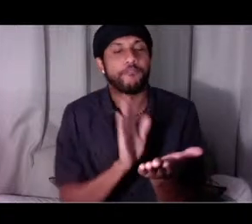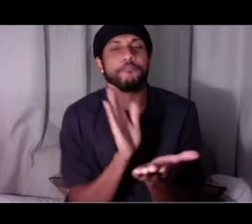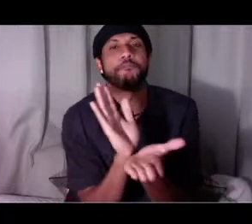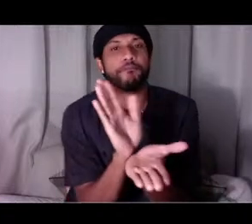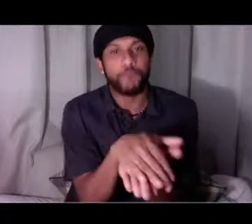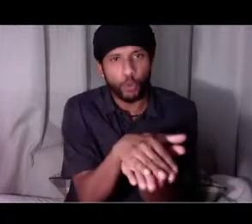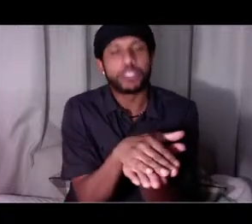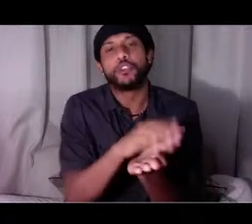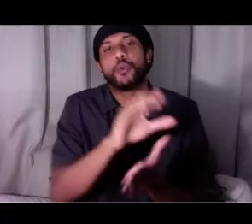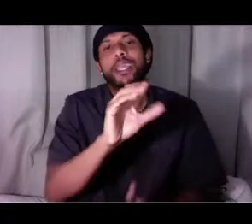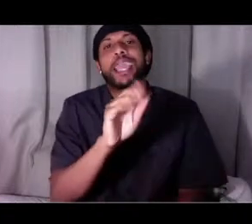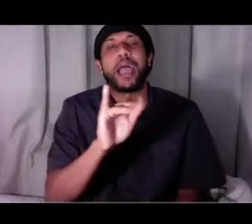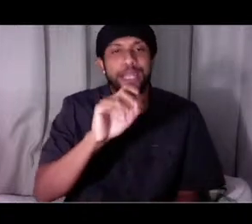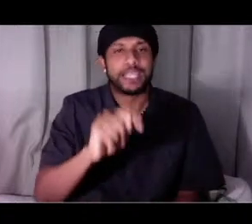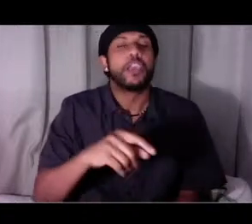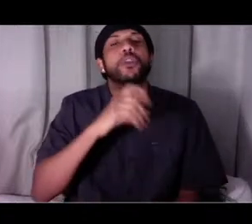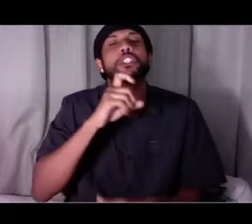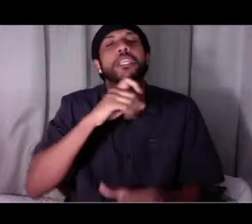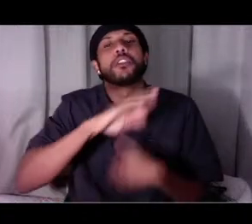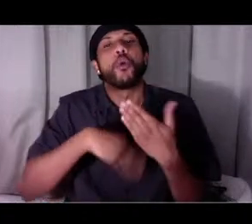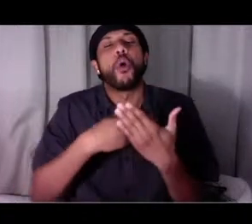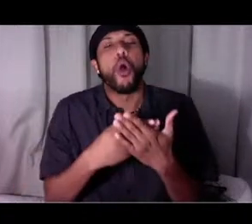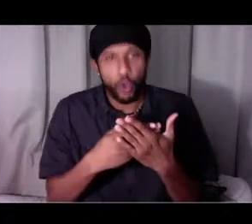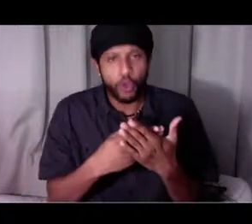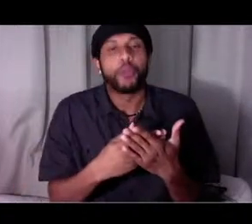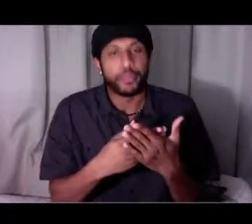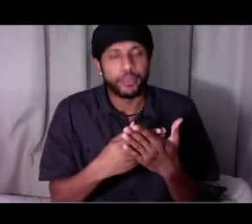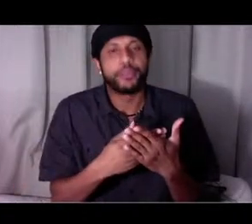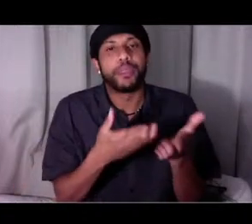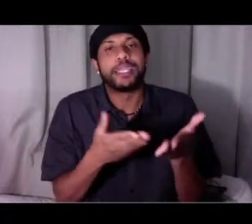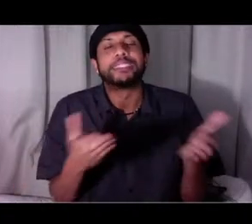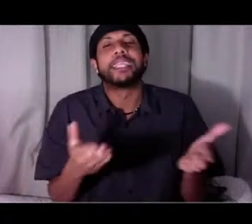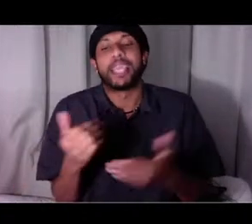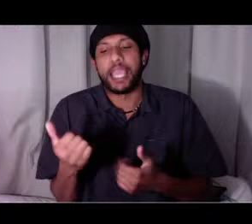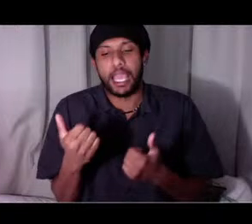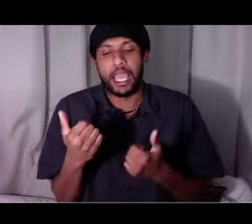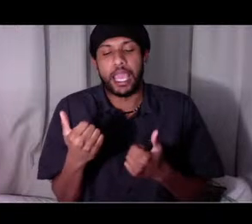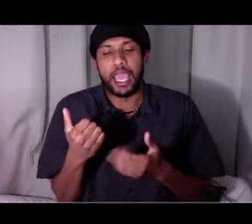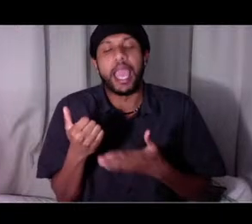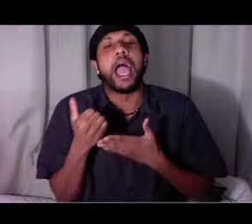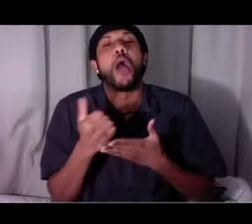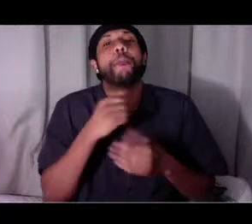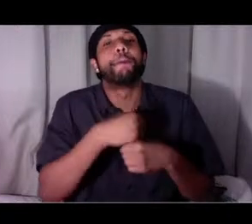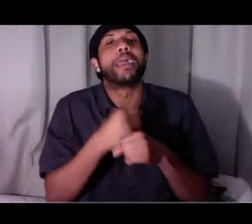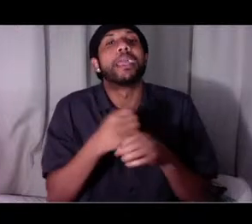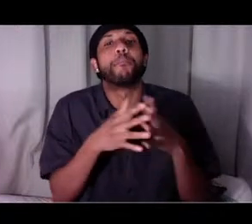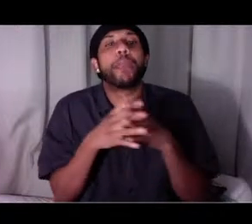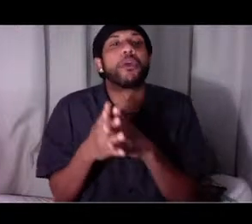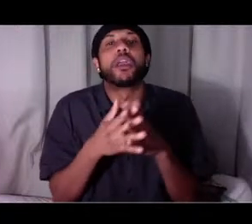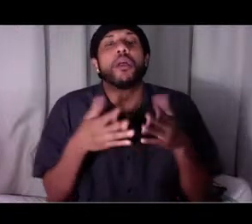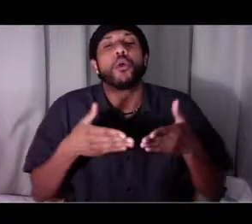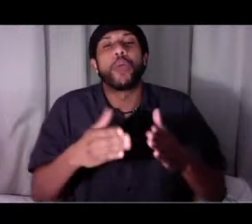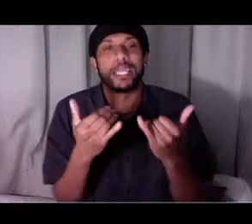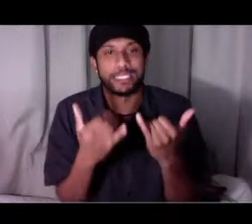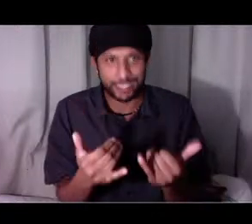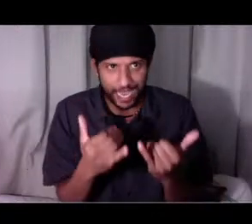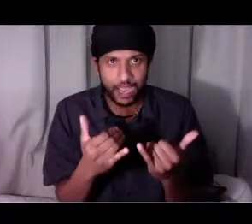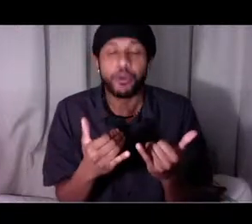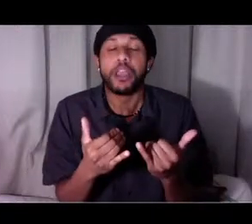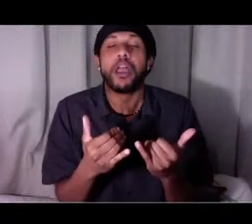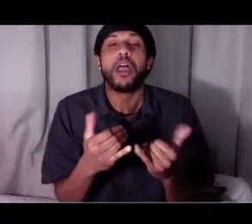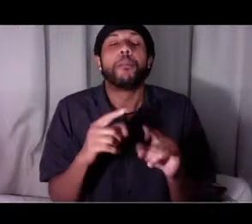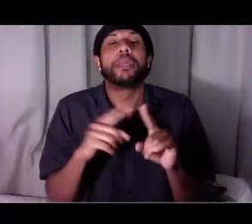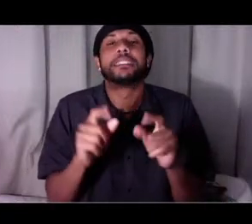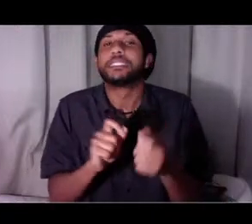black people have made in helping to build America this information is all very important but especially to the black children in this Joint Unified